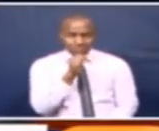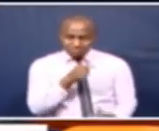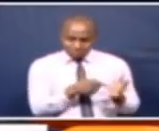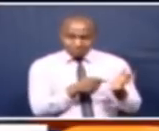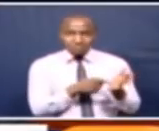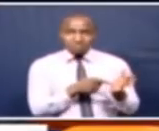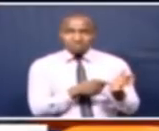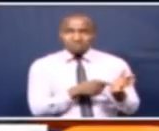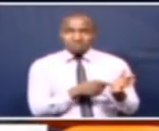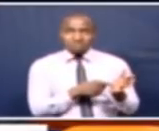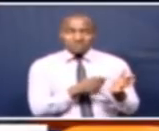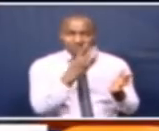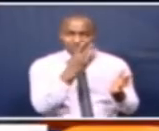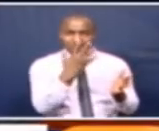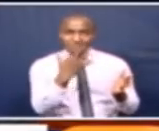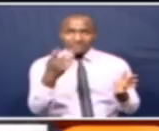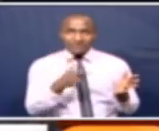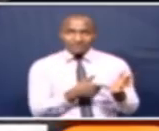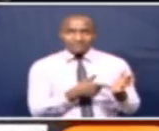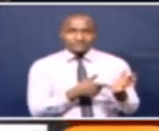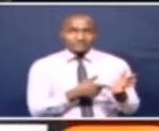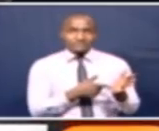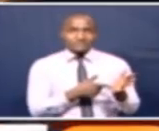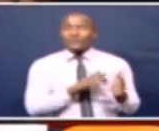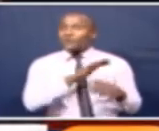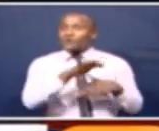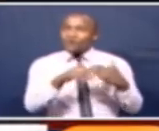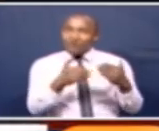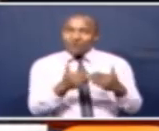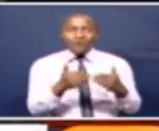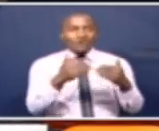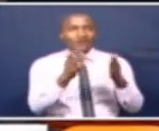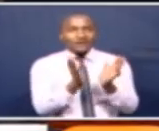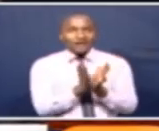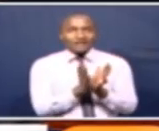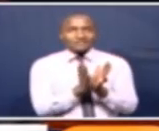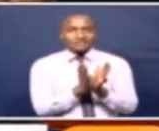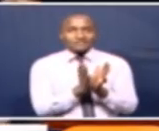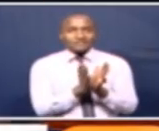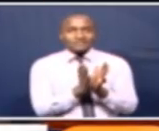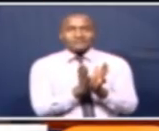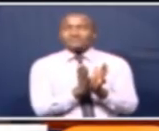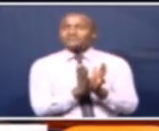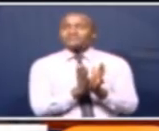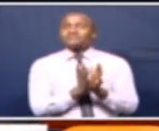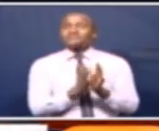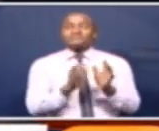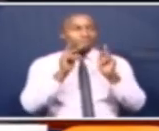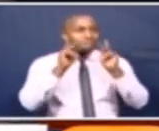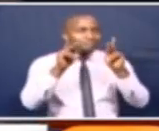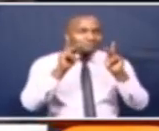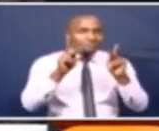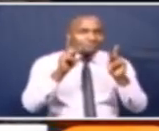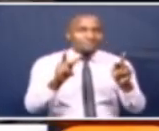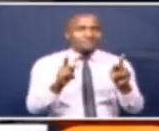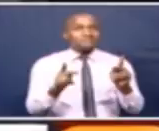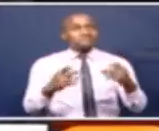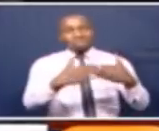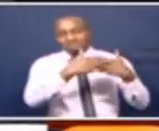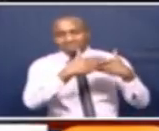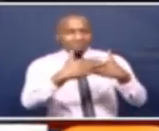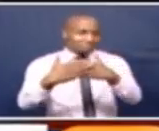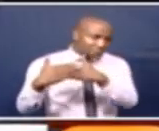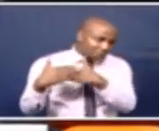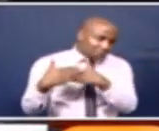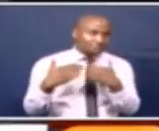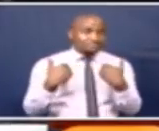yes, 455. So the whole class jumped up. They were screaming. They were hugging me.